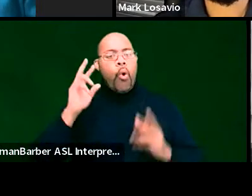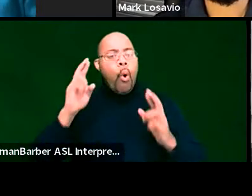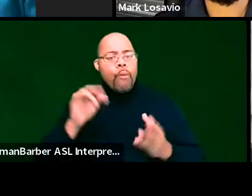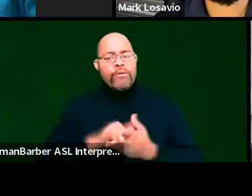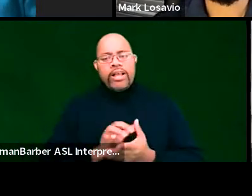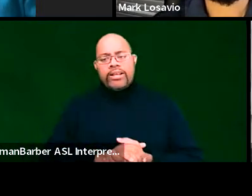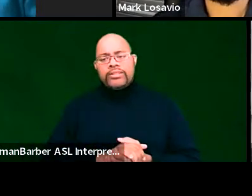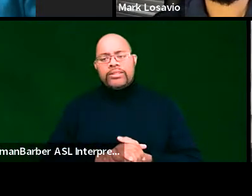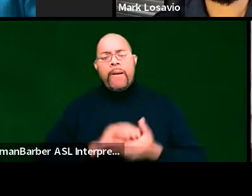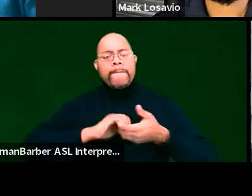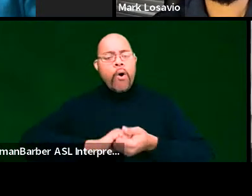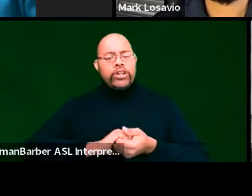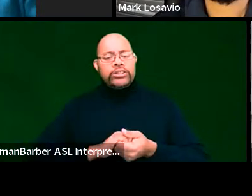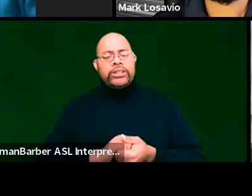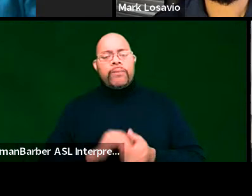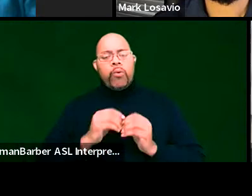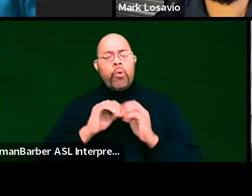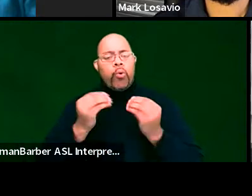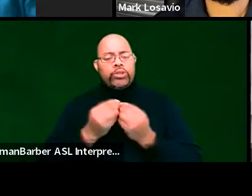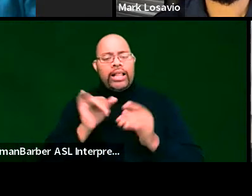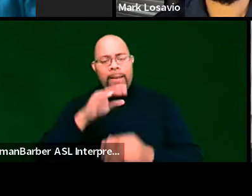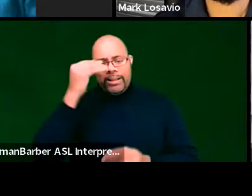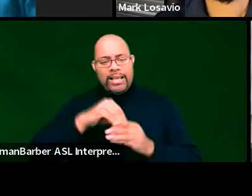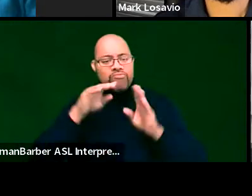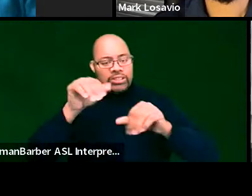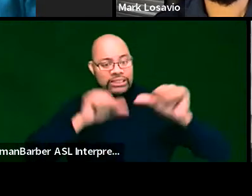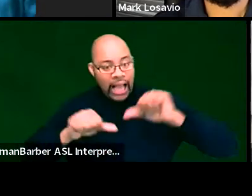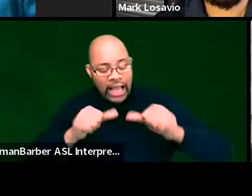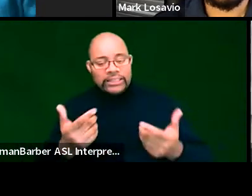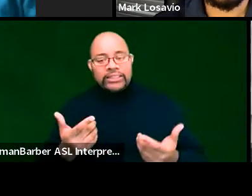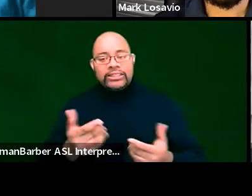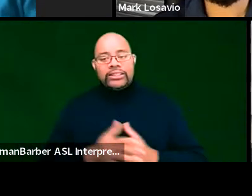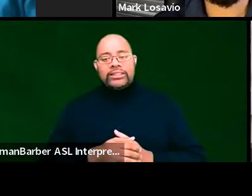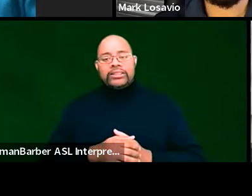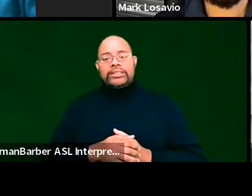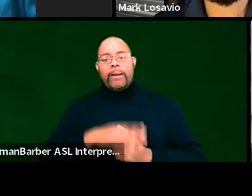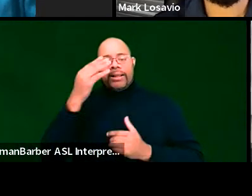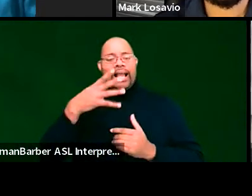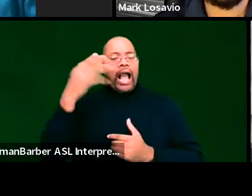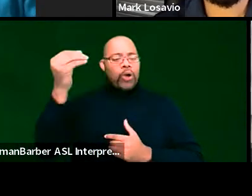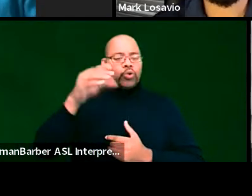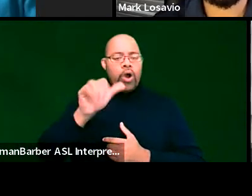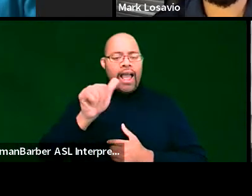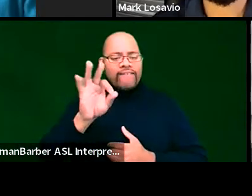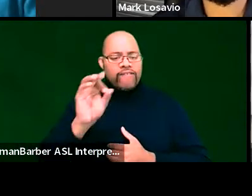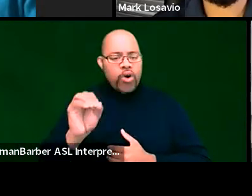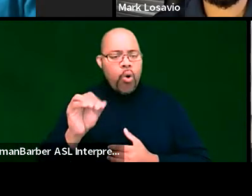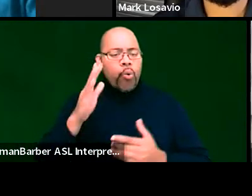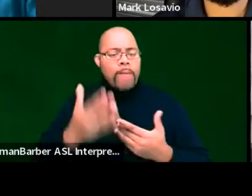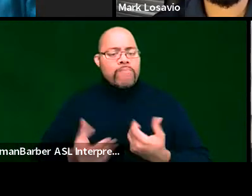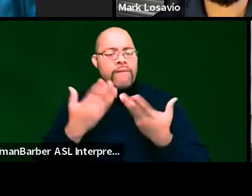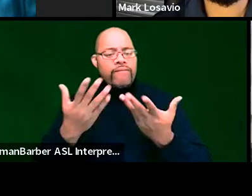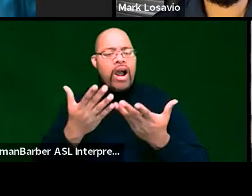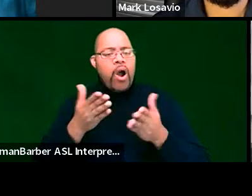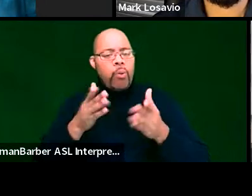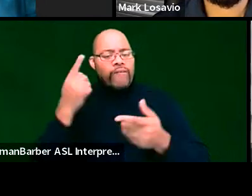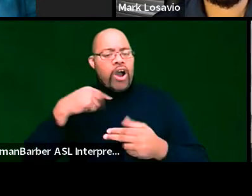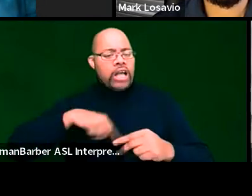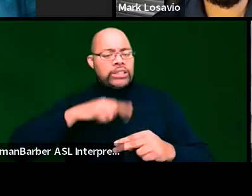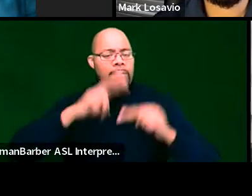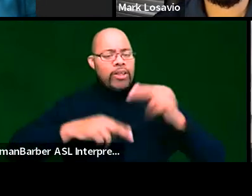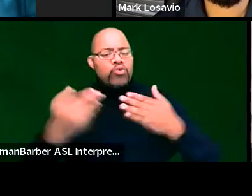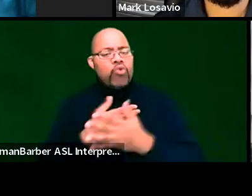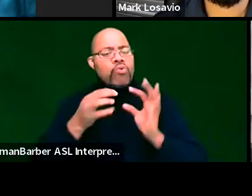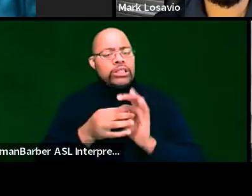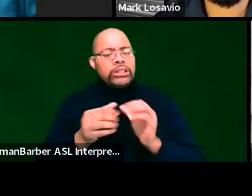that partnerships with organizations like Black and Marine Science, like Outdoor Afro, would provide an avenue for us to build new relationships